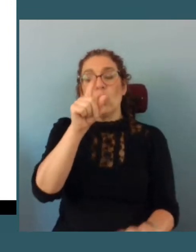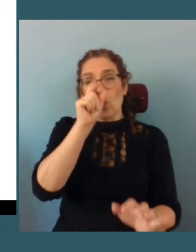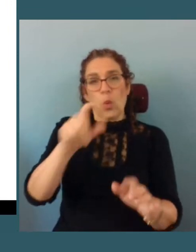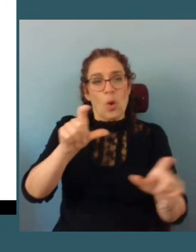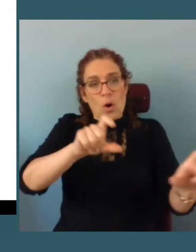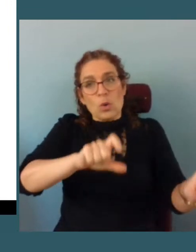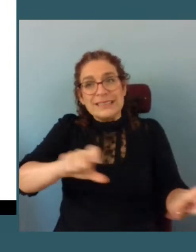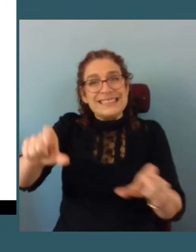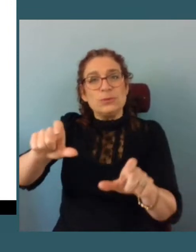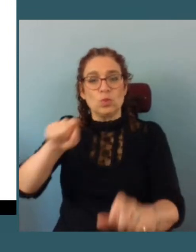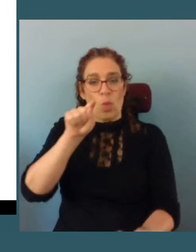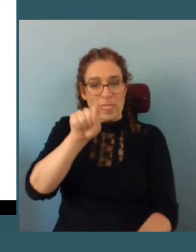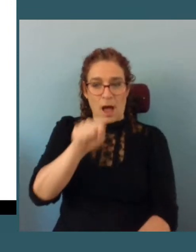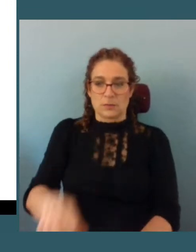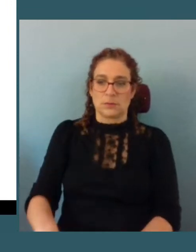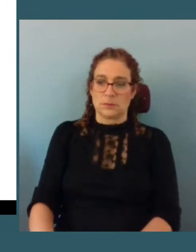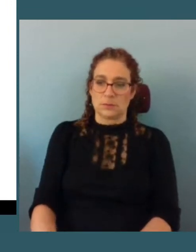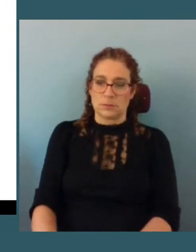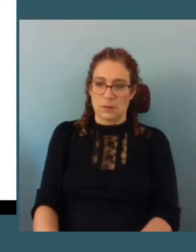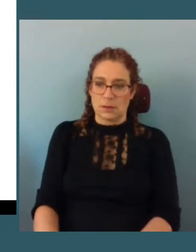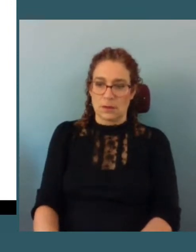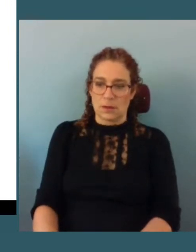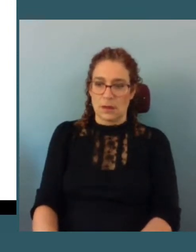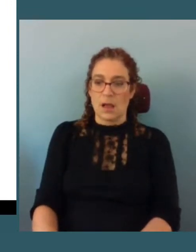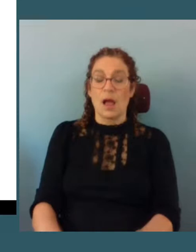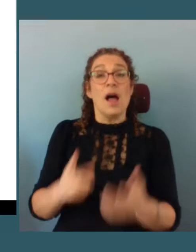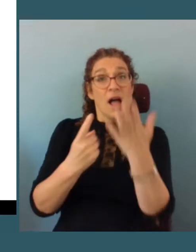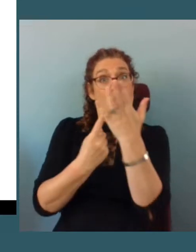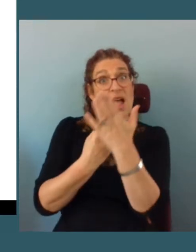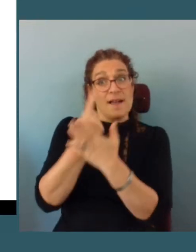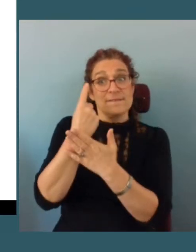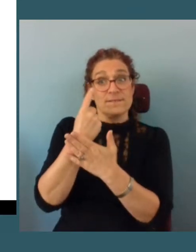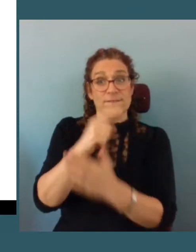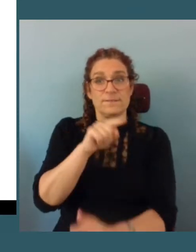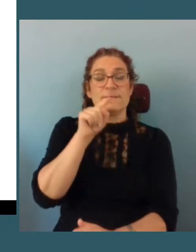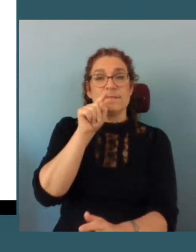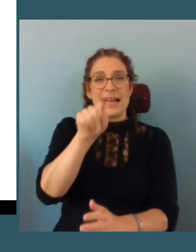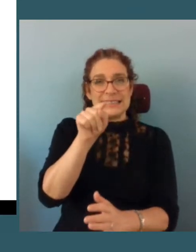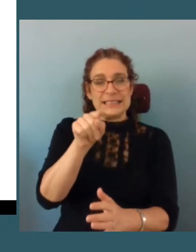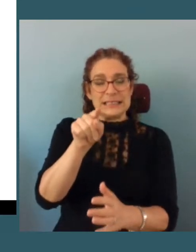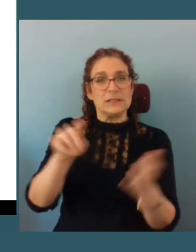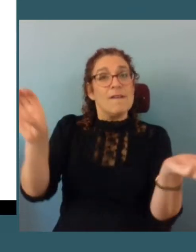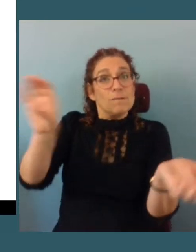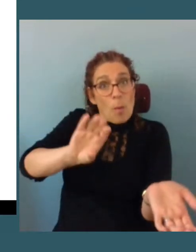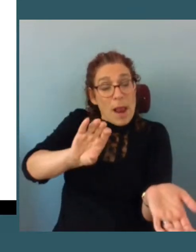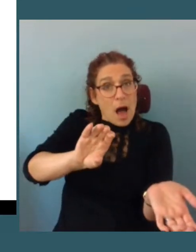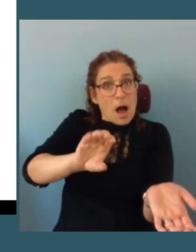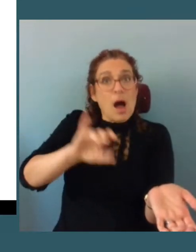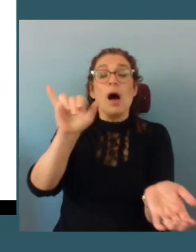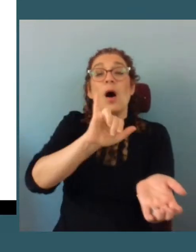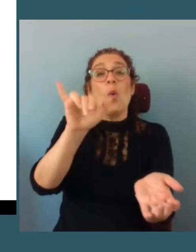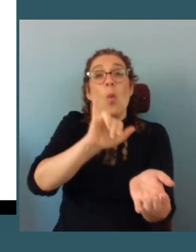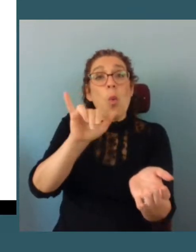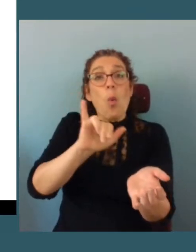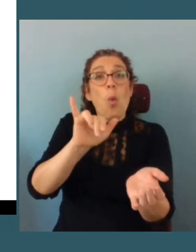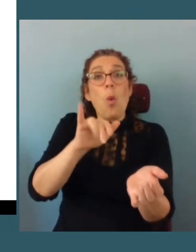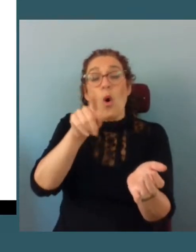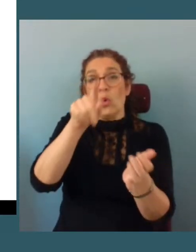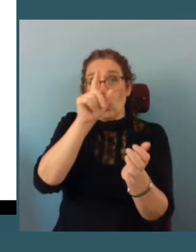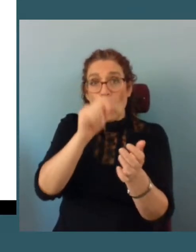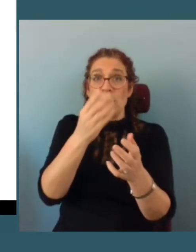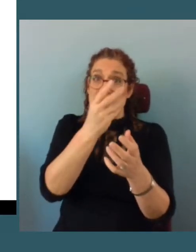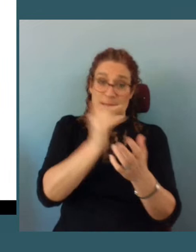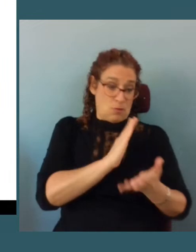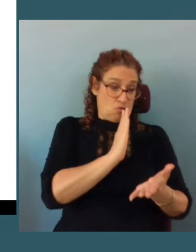formula, or if it's on a formula and it's easier, you can add some normal formula to that milk just to check them